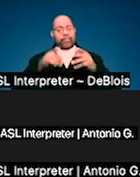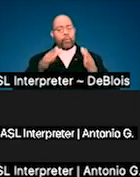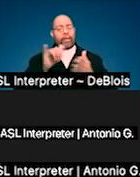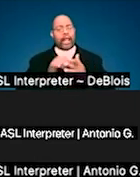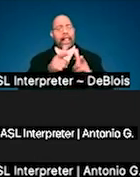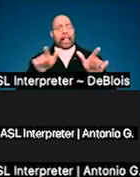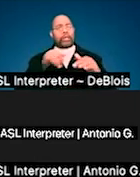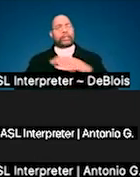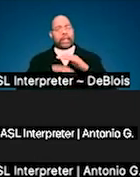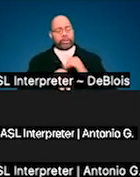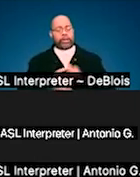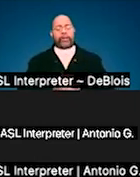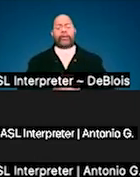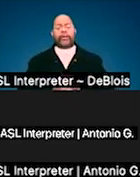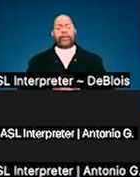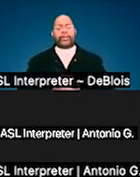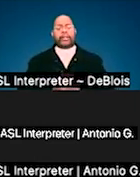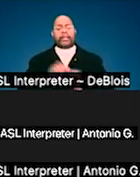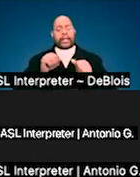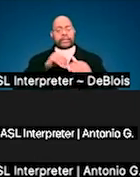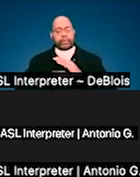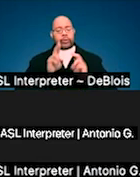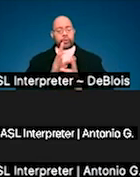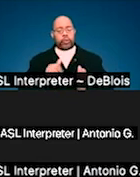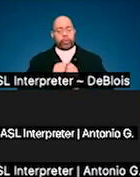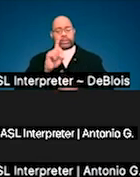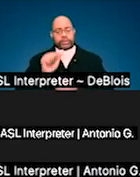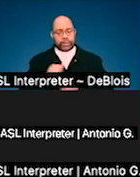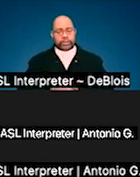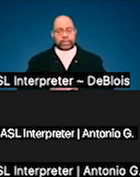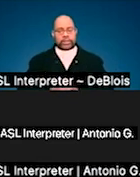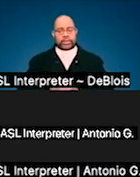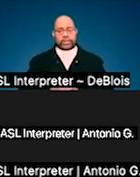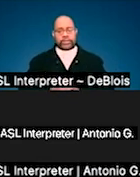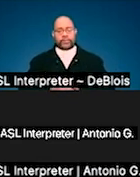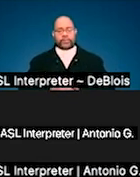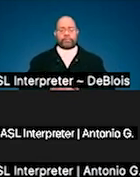language accessible, that are accessible to users with disabilities.